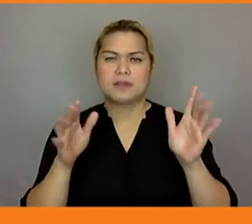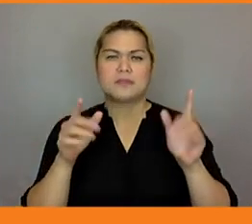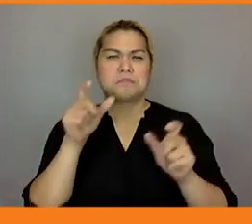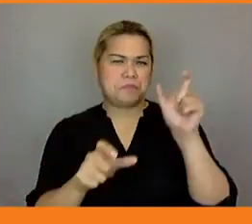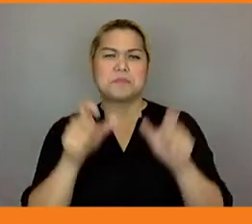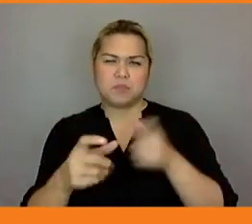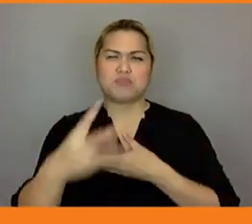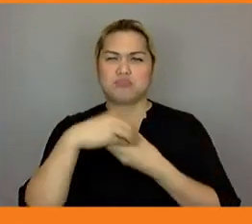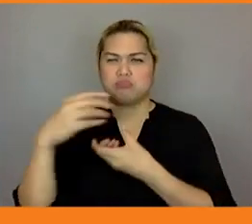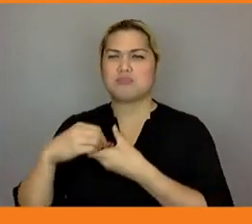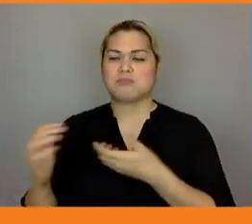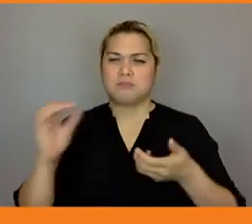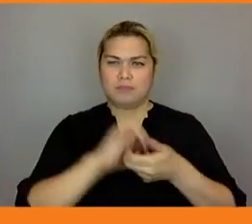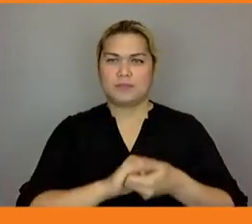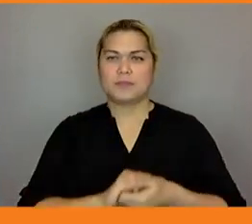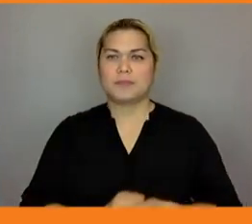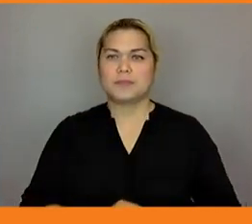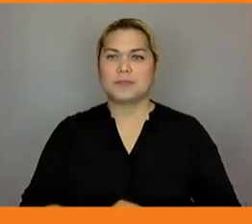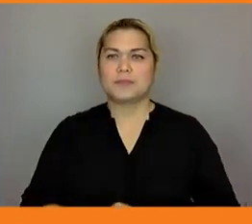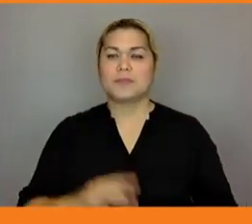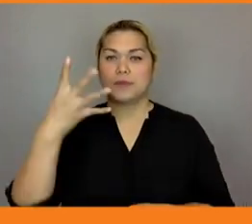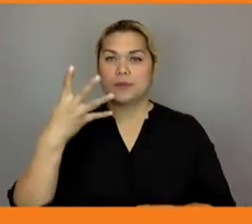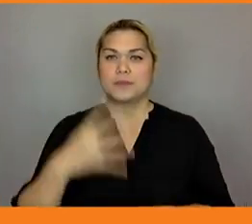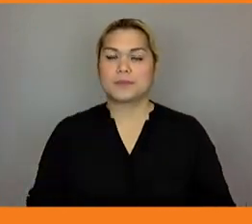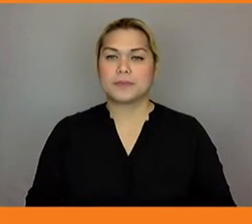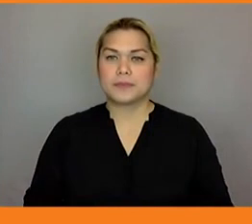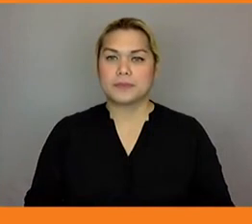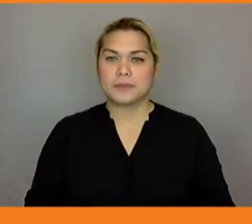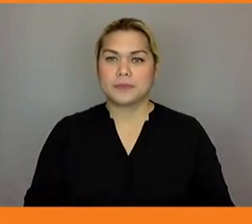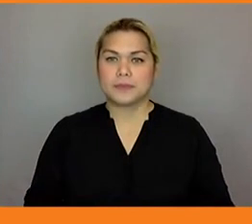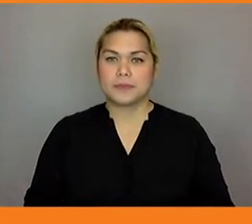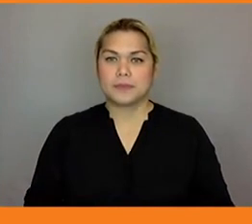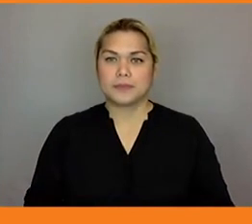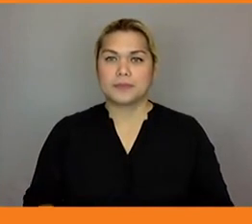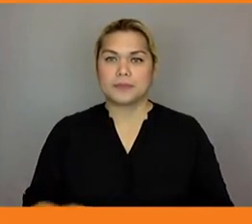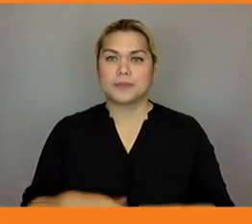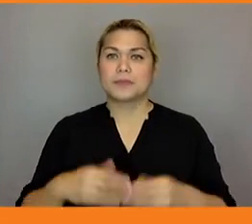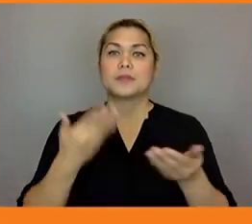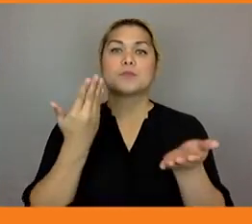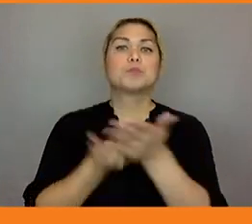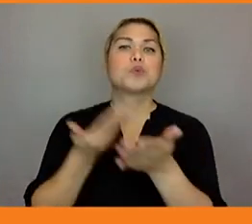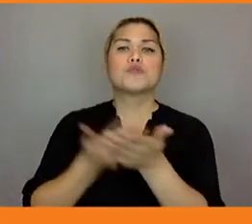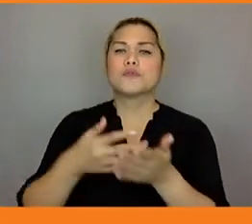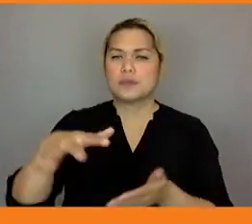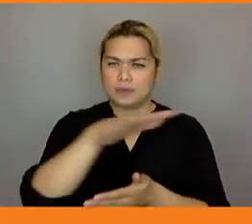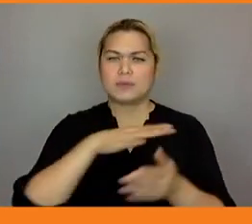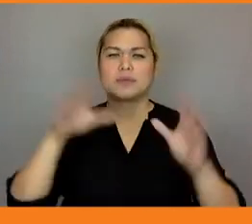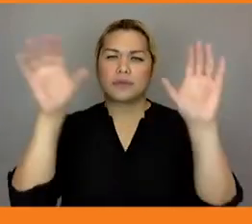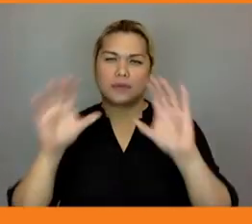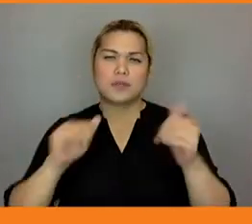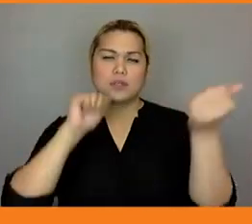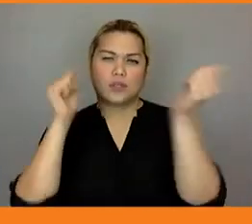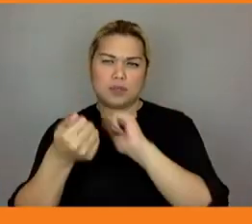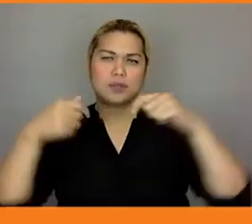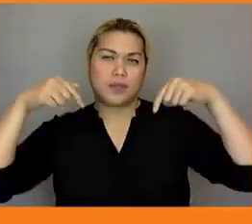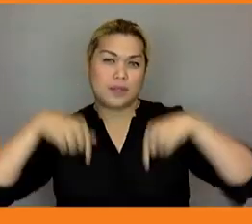fourth, with possible new standards on climate change, this is another important aspect of the new safeguard policy. These